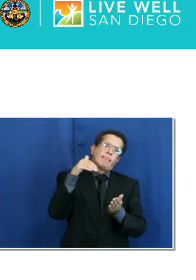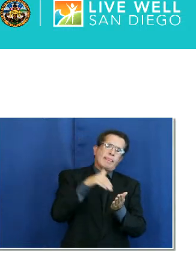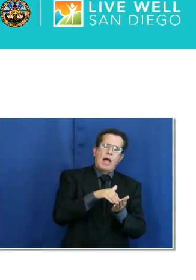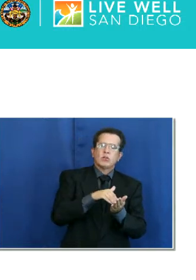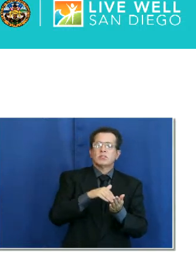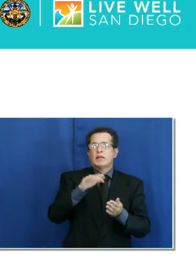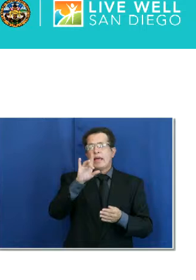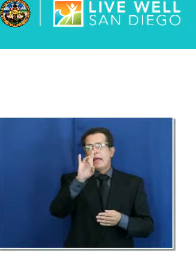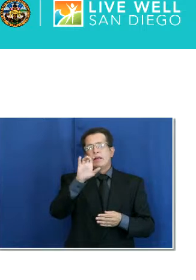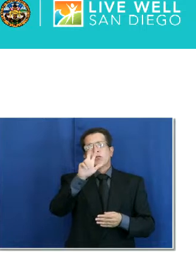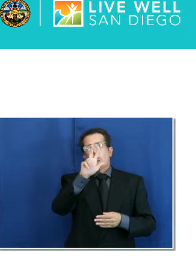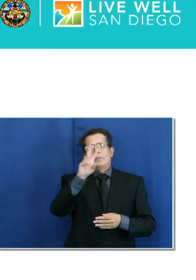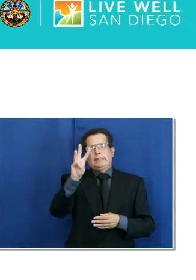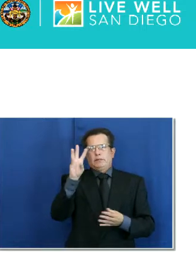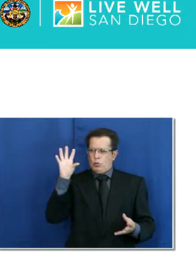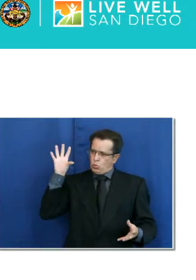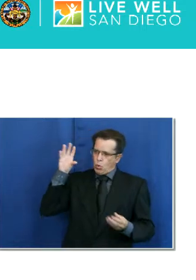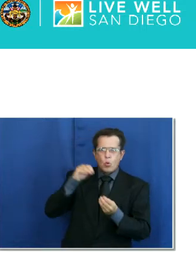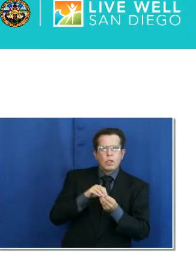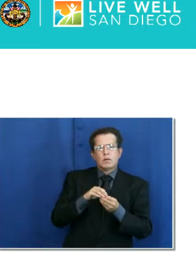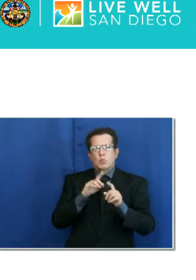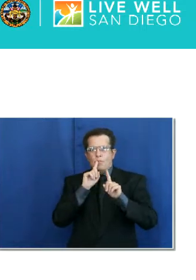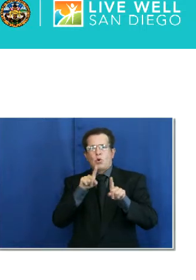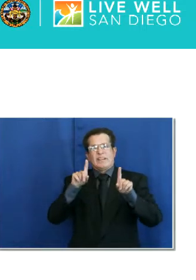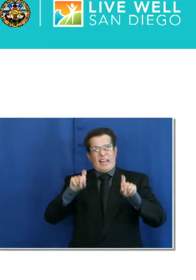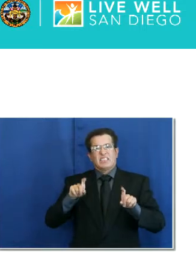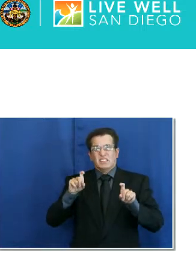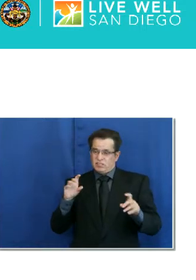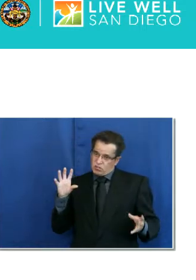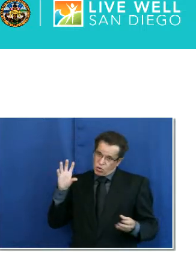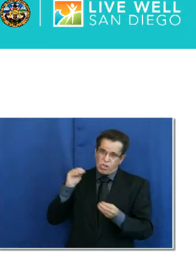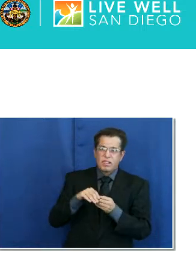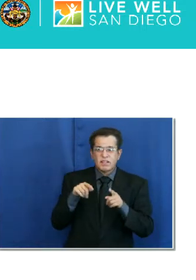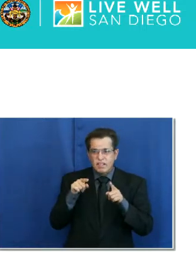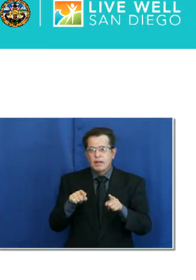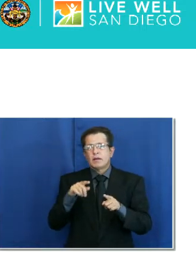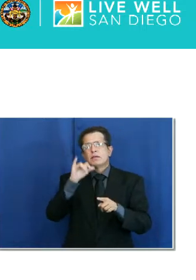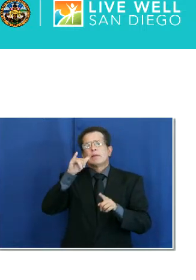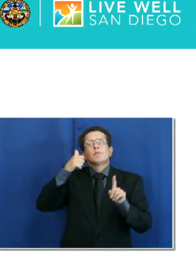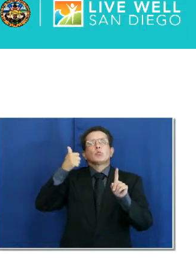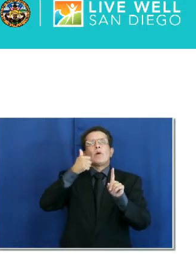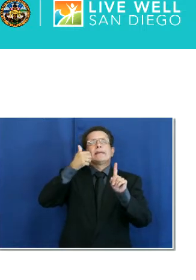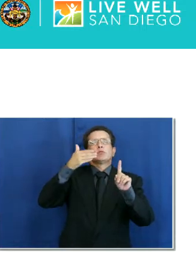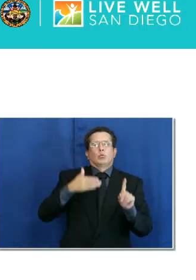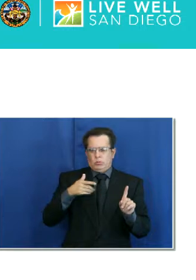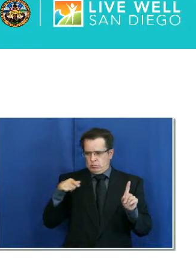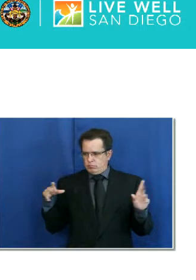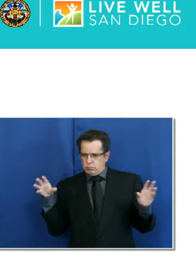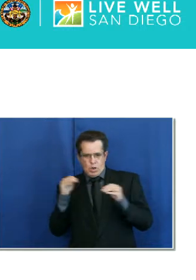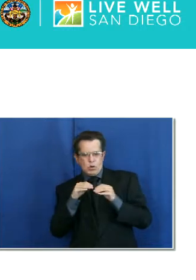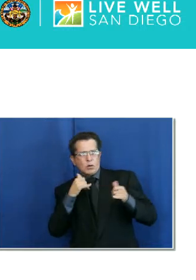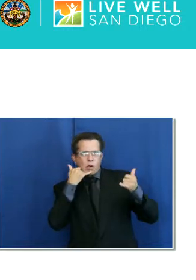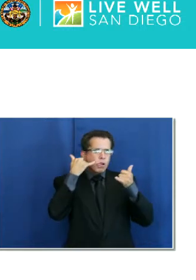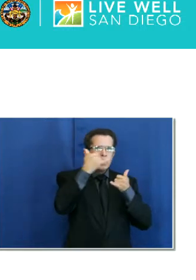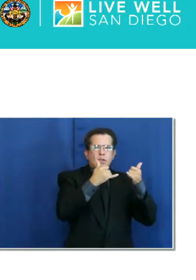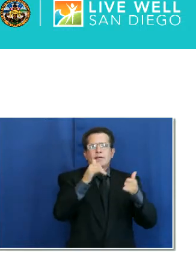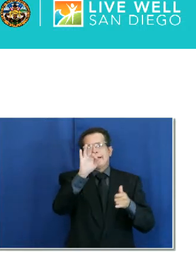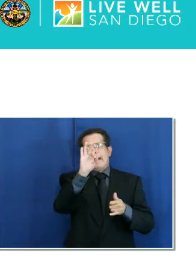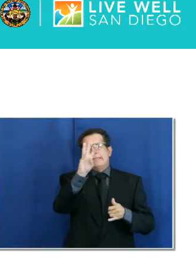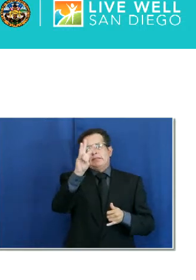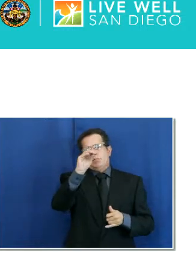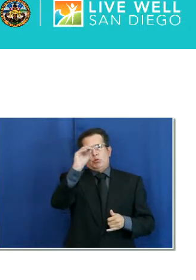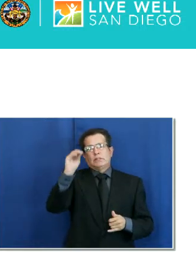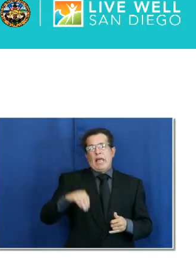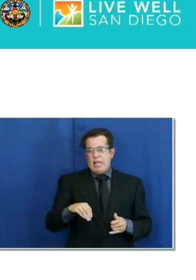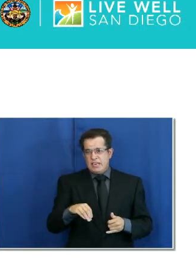784,836 total tests reported to us. You can see our contact tracing case investigations, 96%, 81%